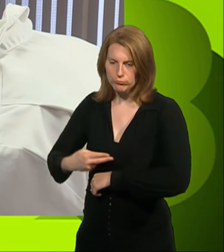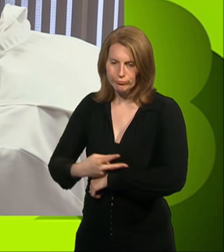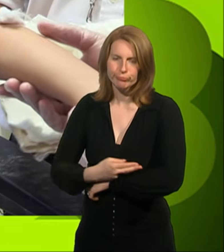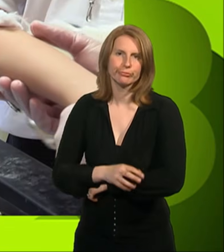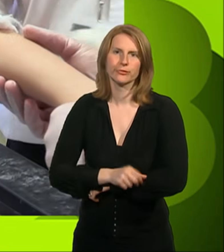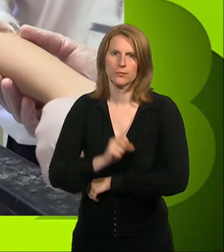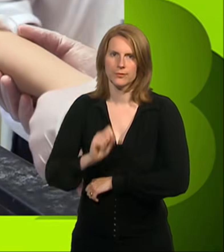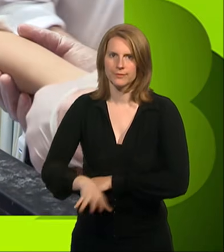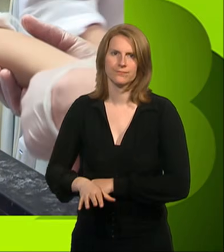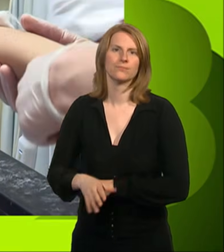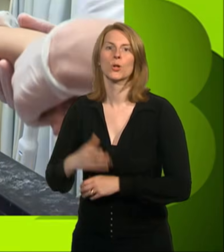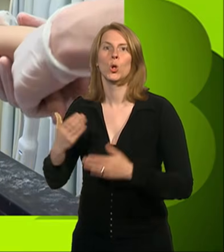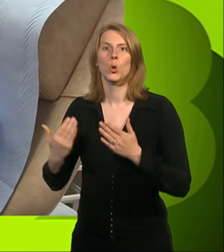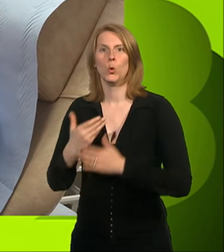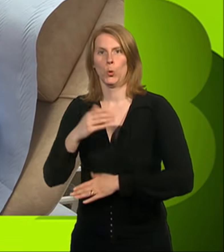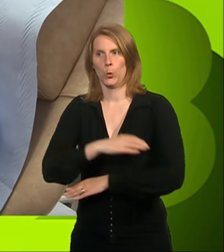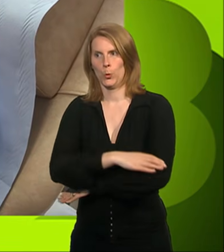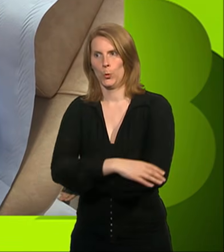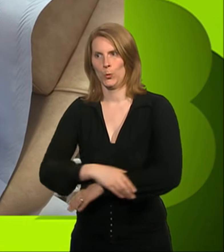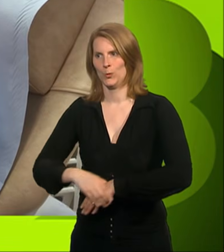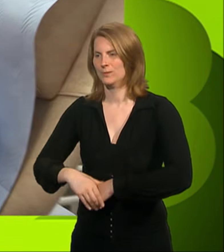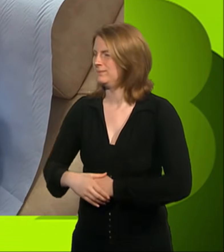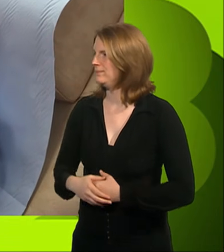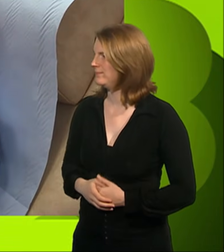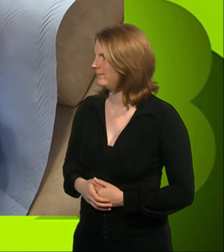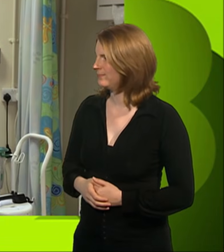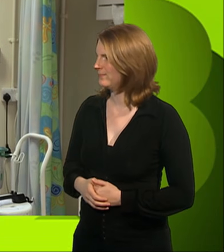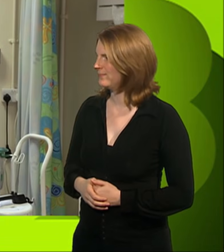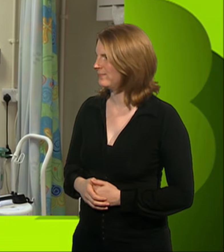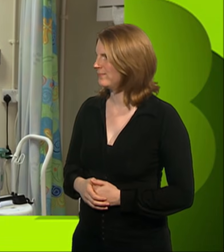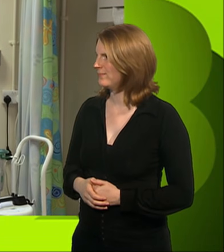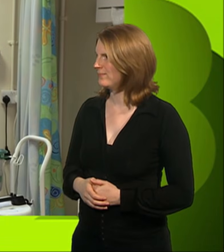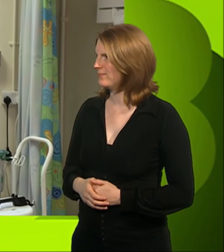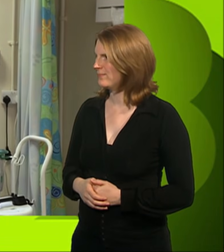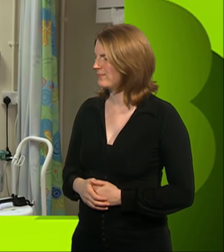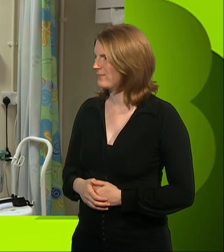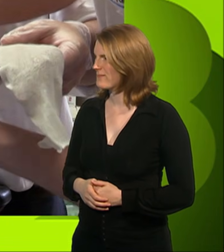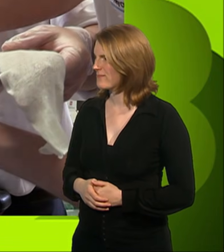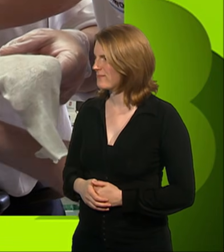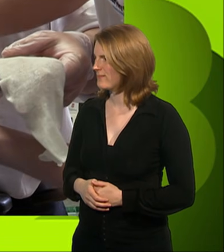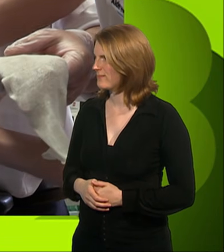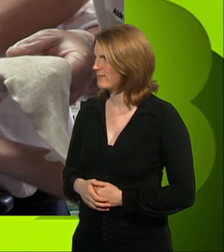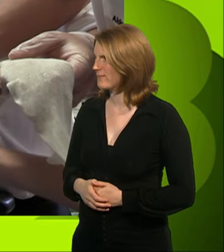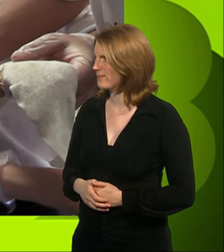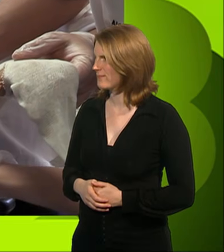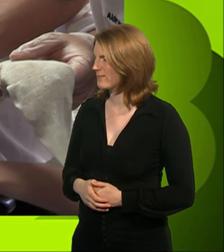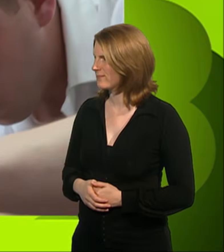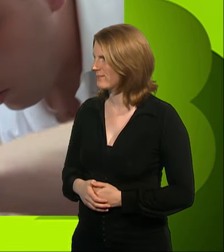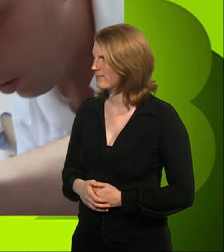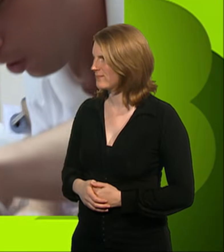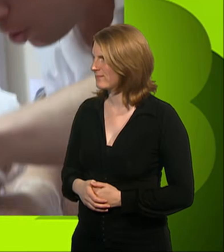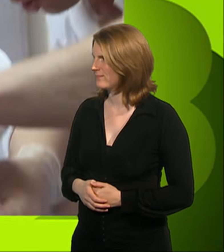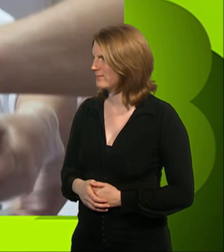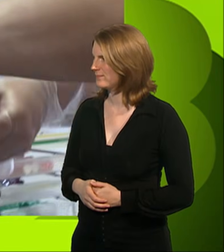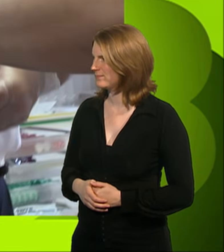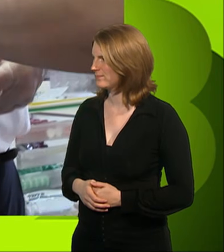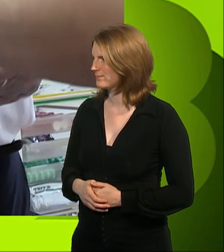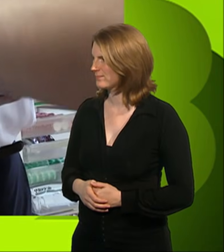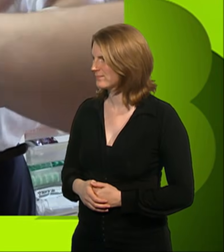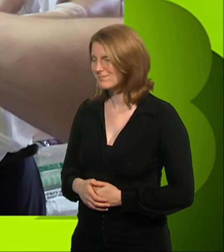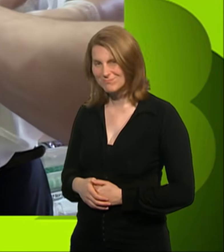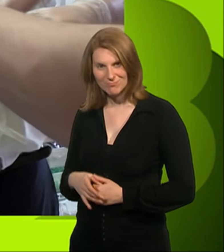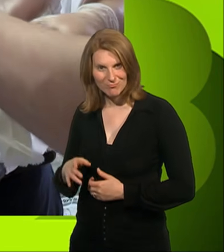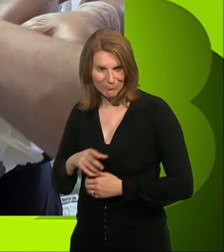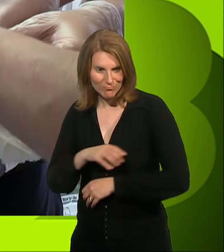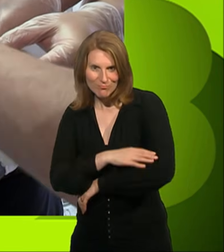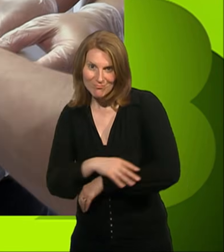Time to give that old cast the elbow. And replace it with a brand spanking new one. You're enjoying this, aren't